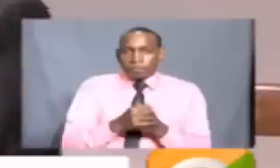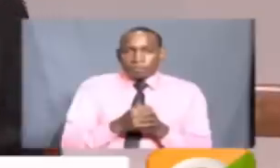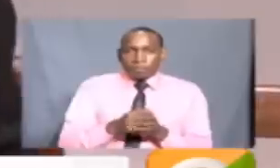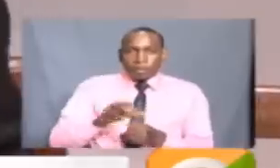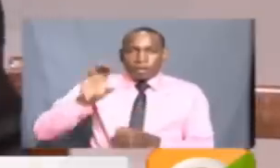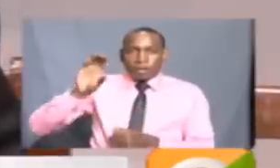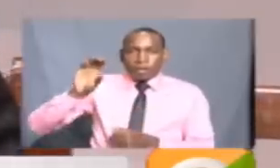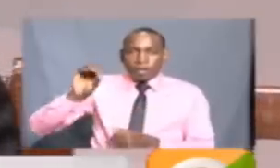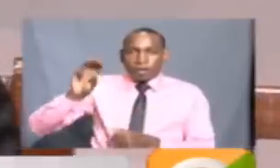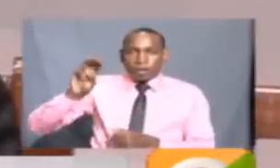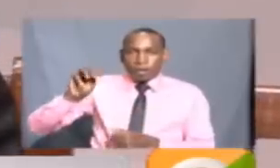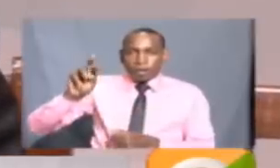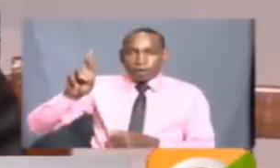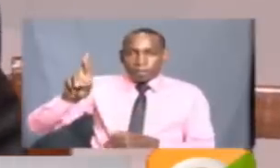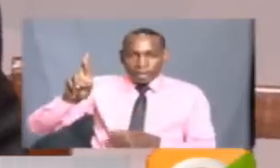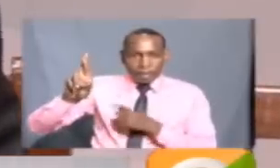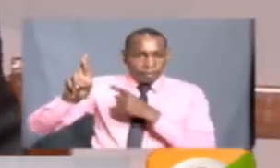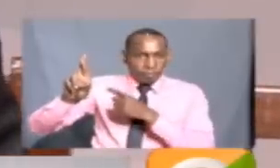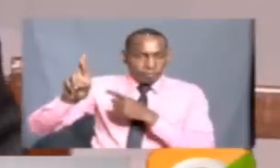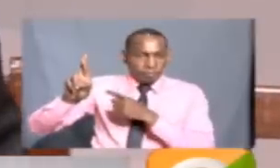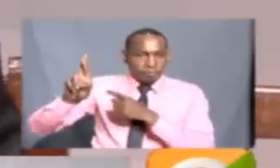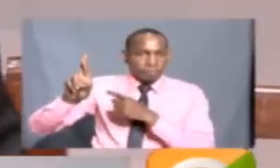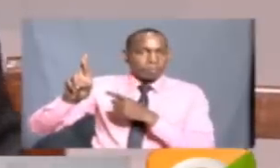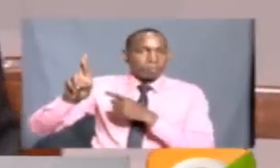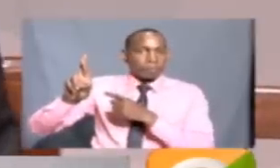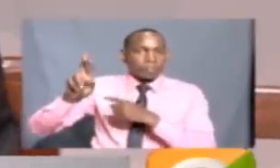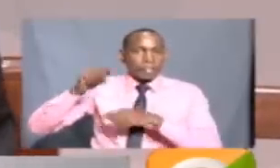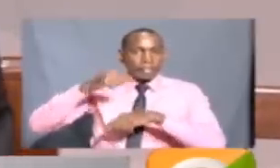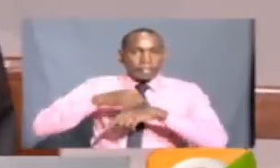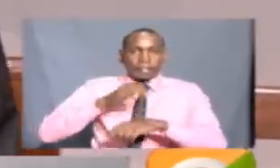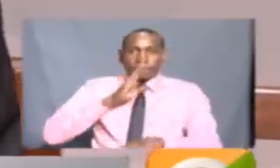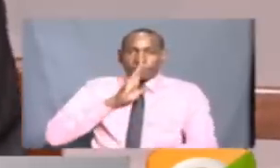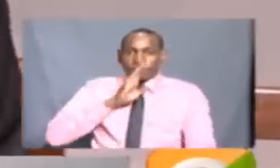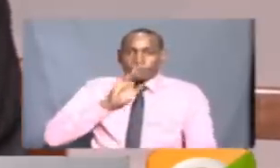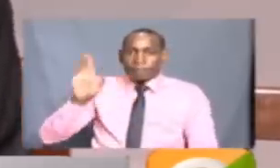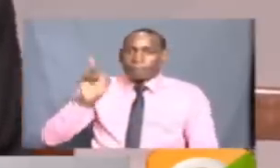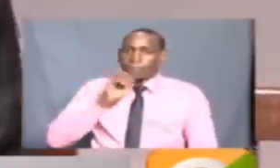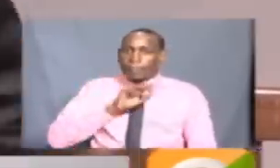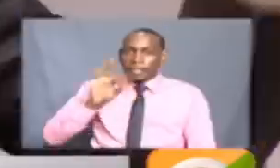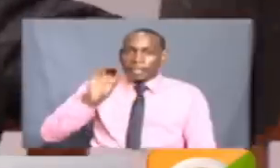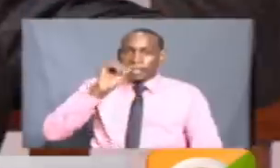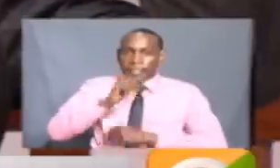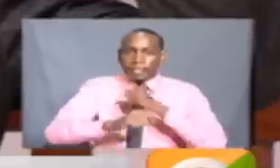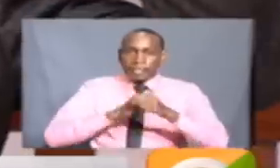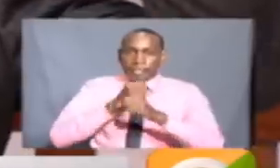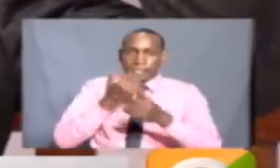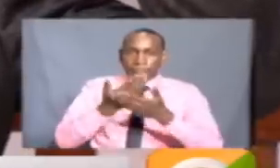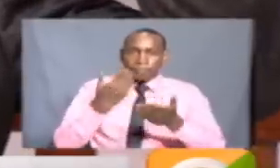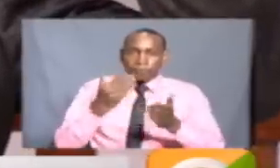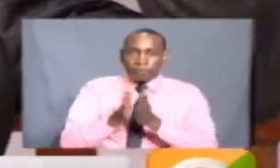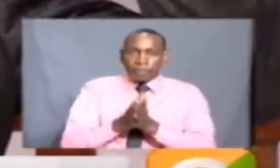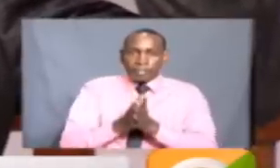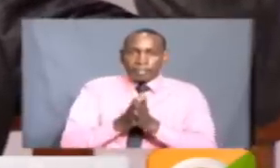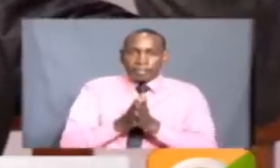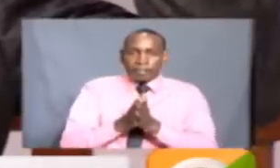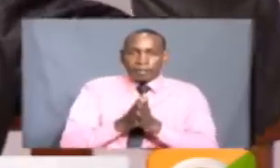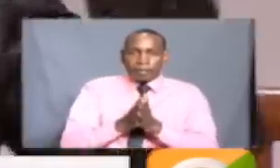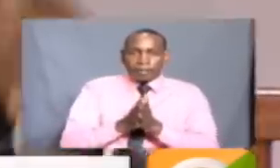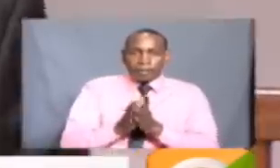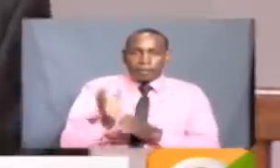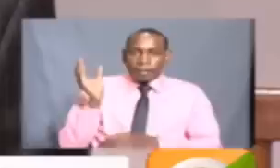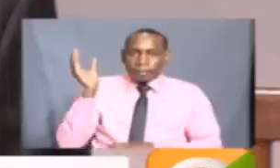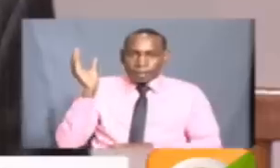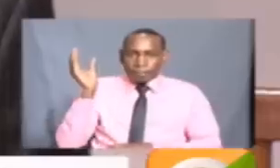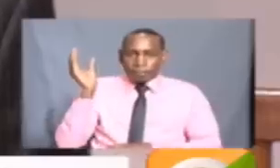Omar Hassan al-Bashir, when he was sworn in 30 years ago, holding the Quran in one hand